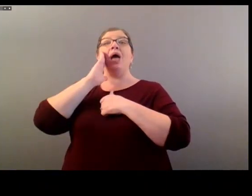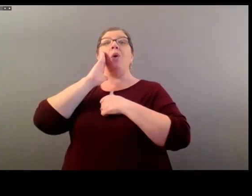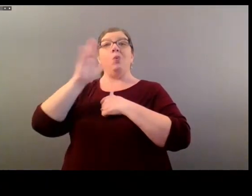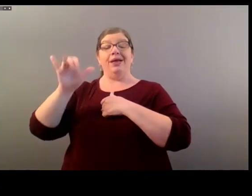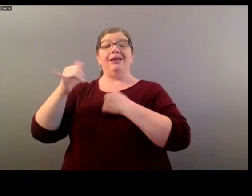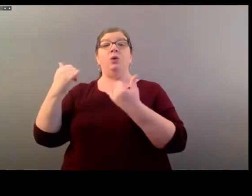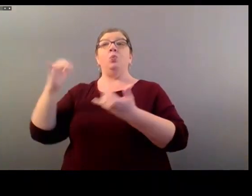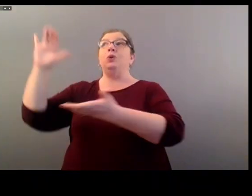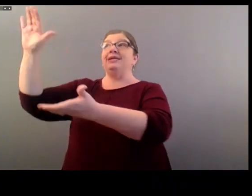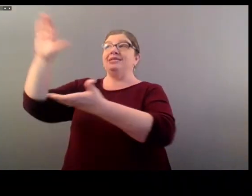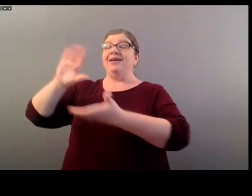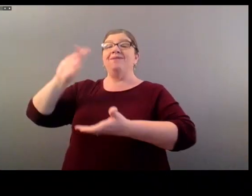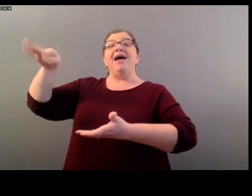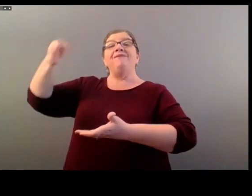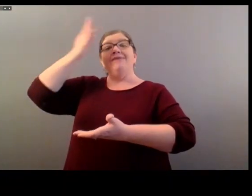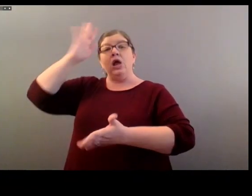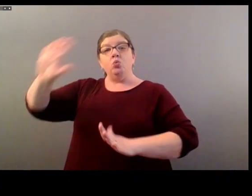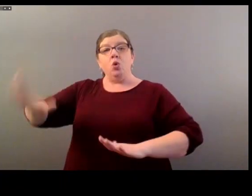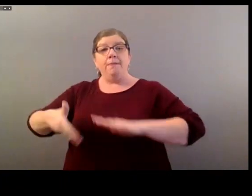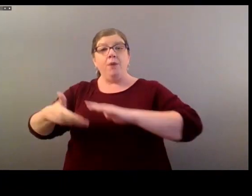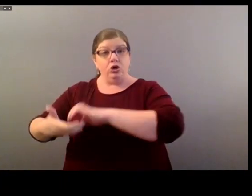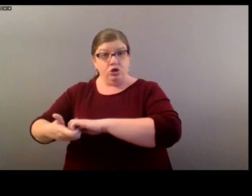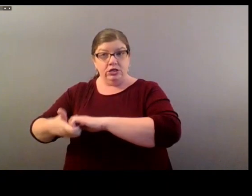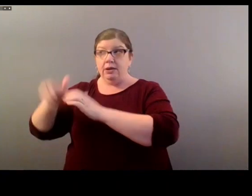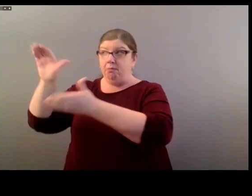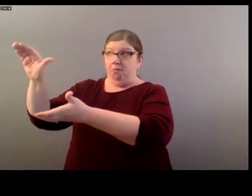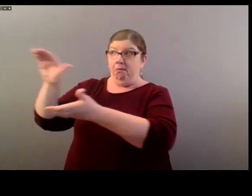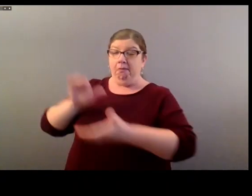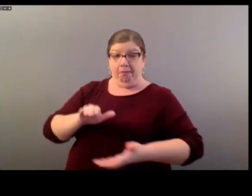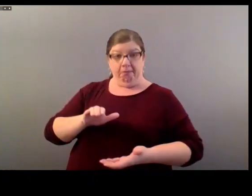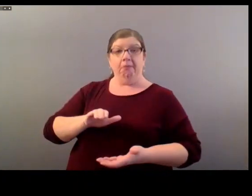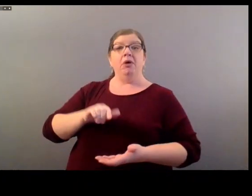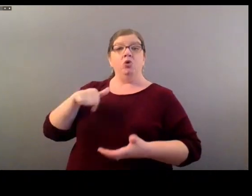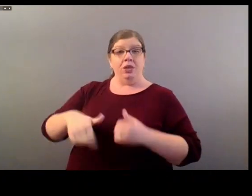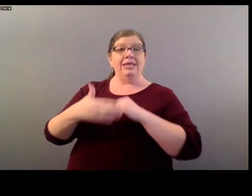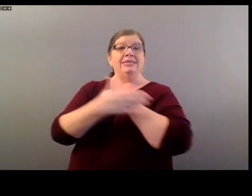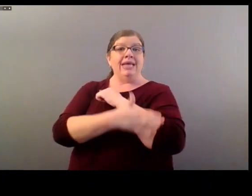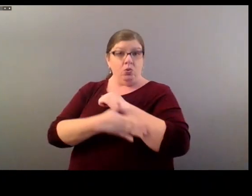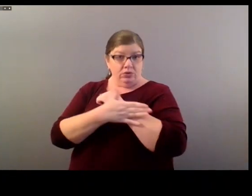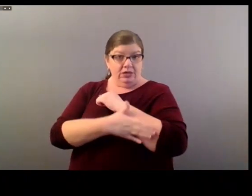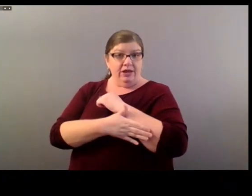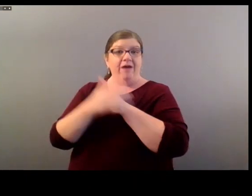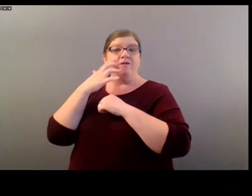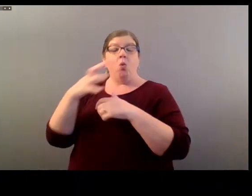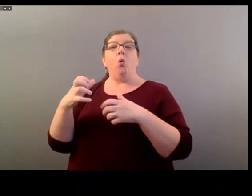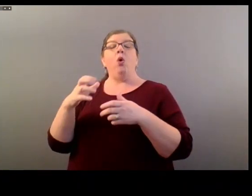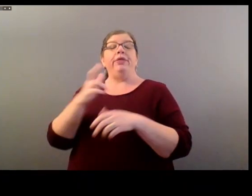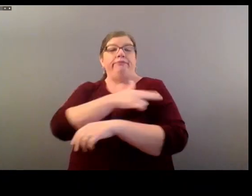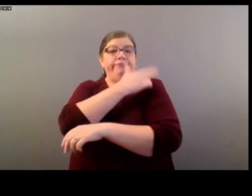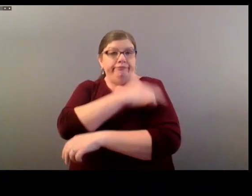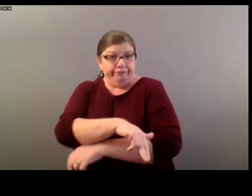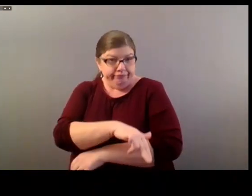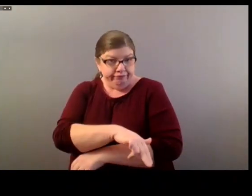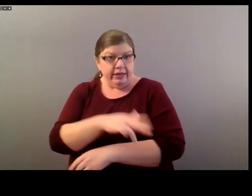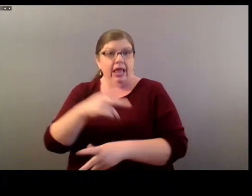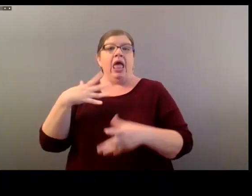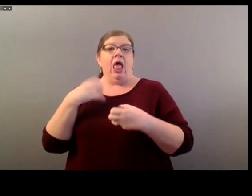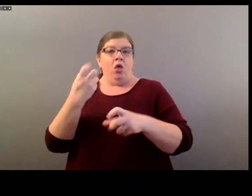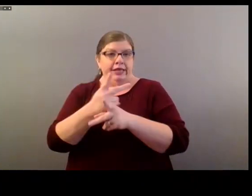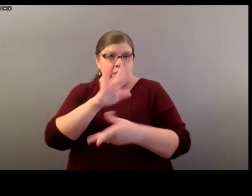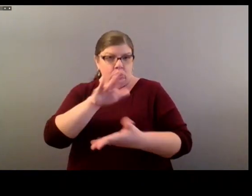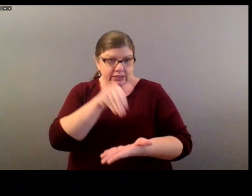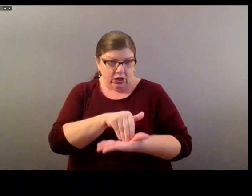a federal partnership allocation to our county healthcare centers and